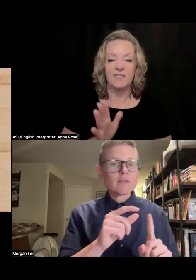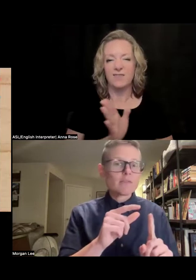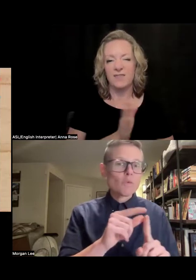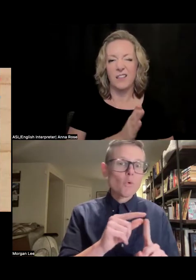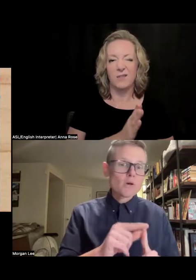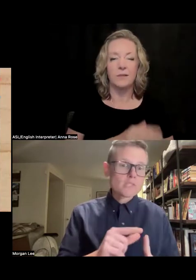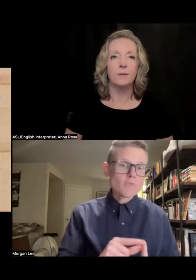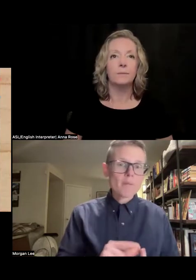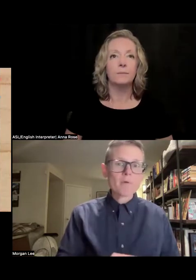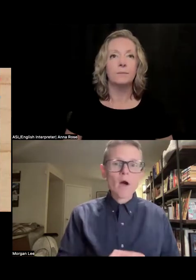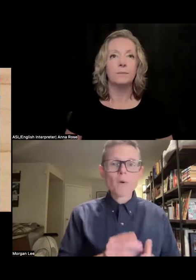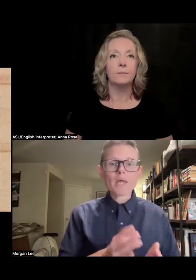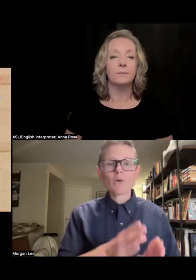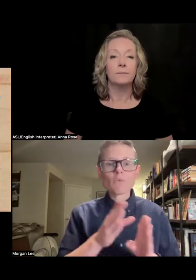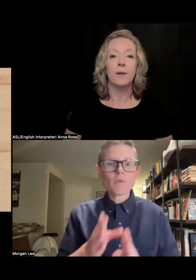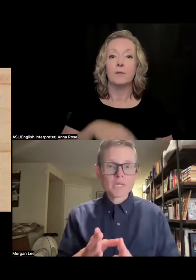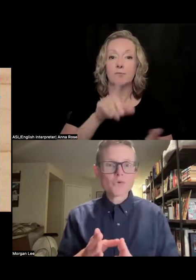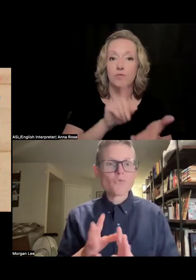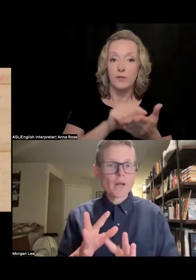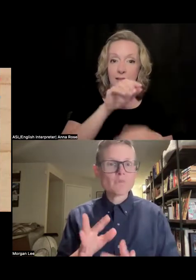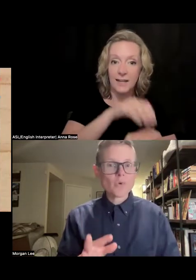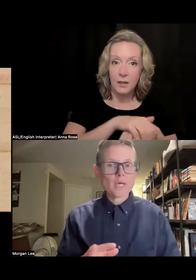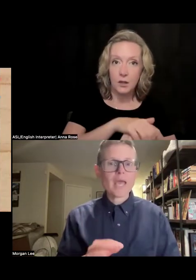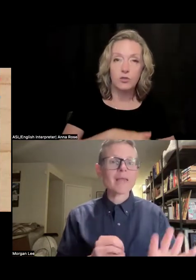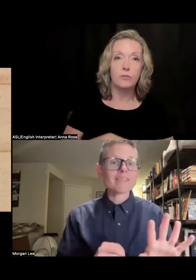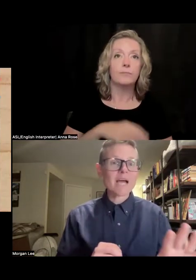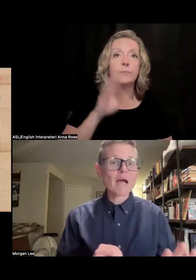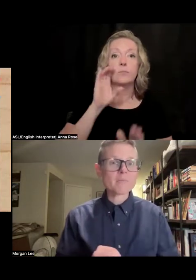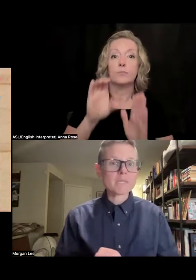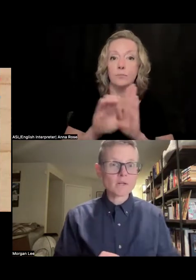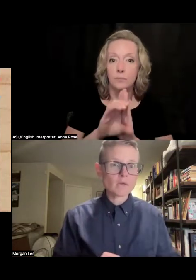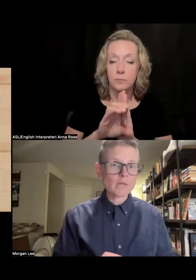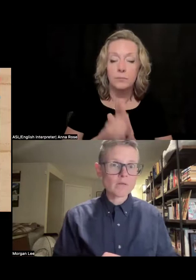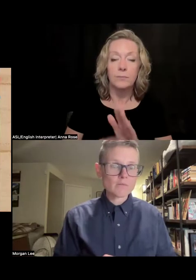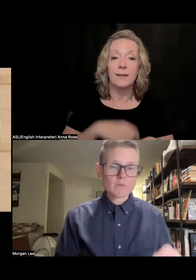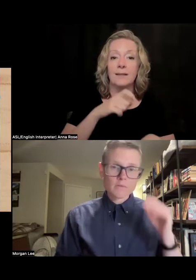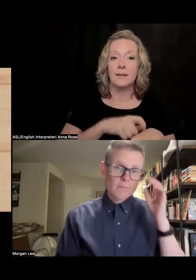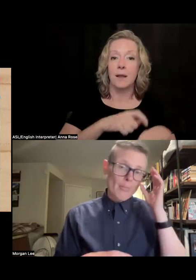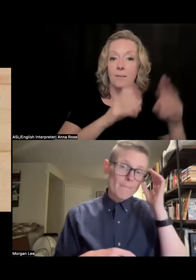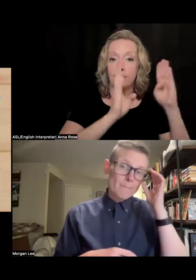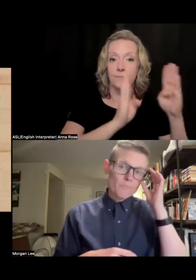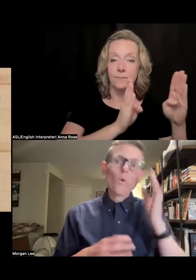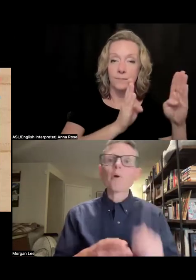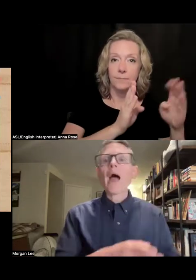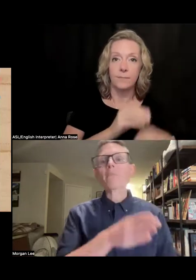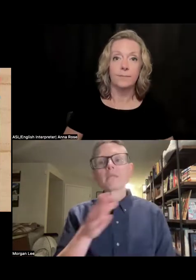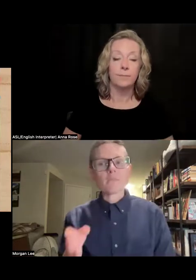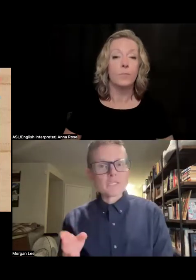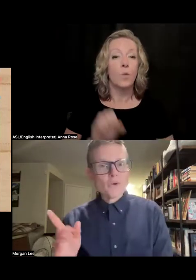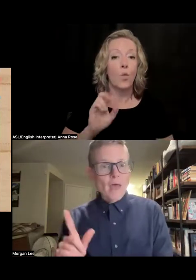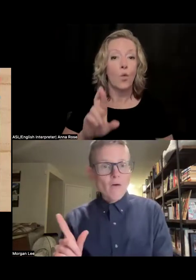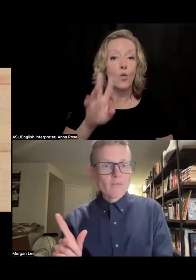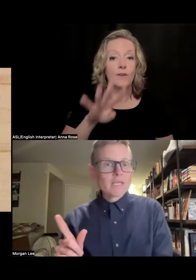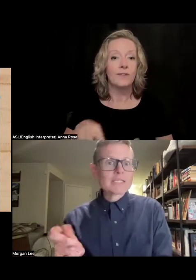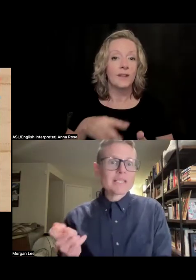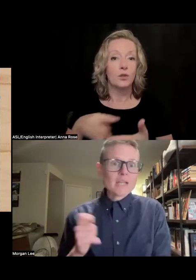the words of where I'm going, the picture of what I'm doing, and the times included. Or perhaps like